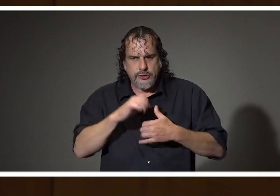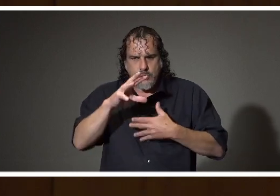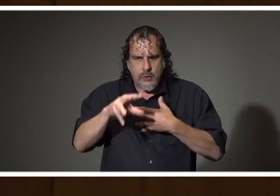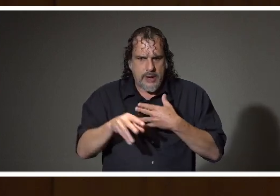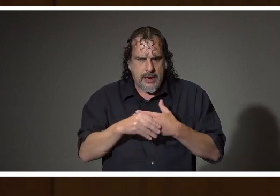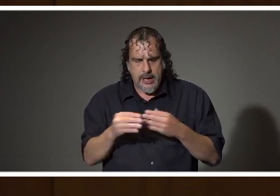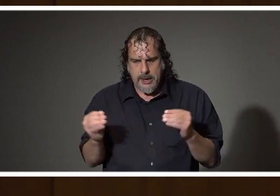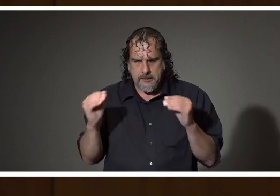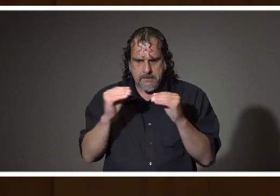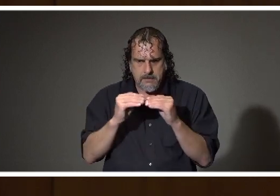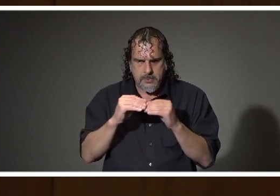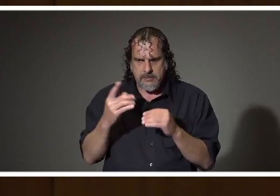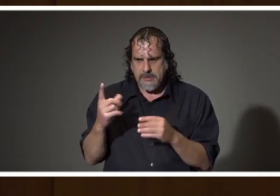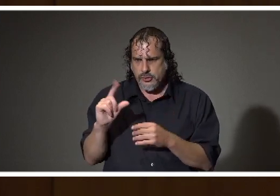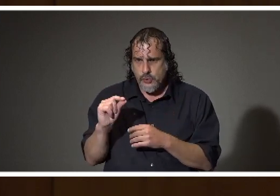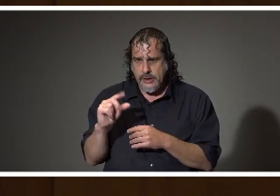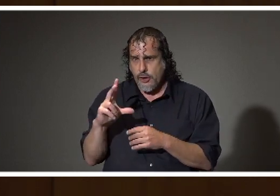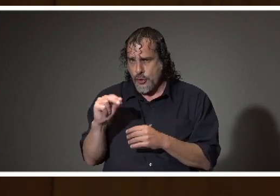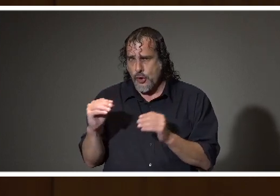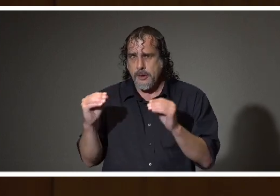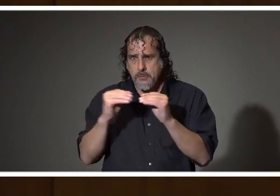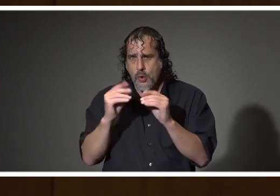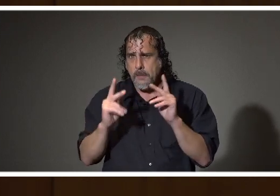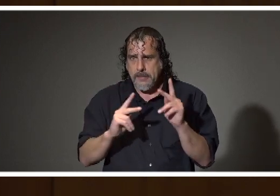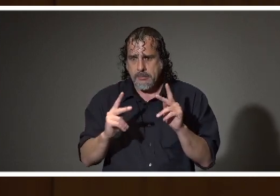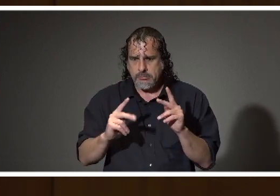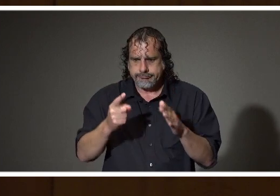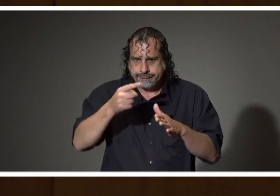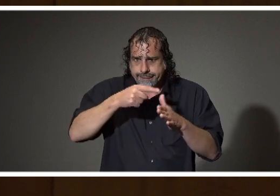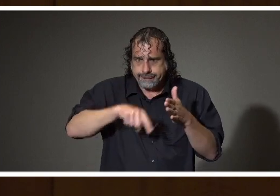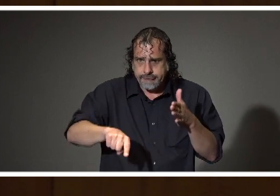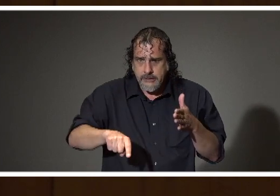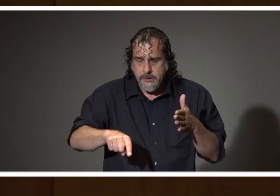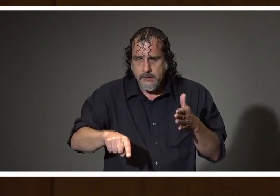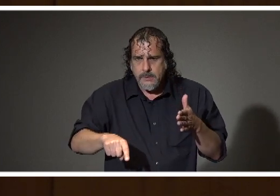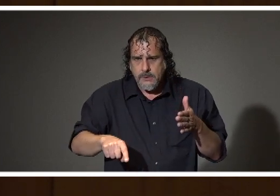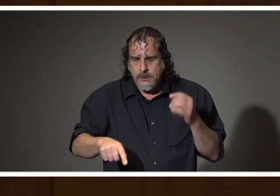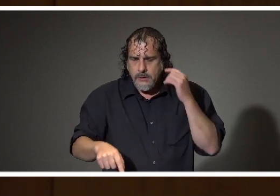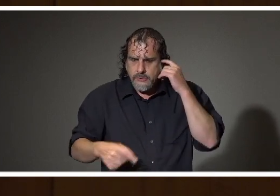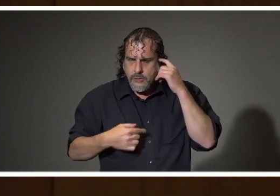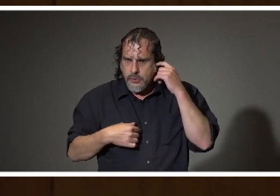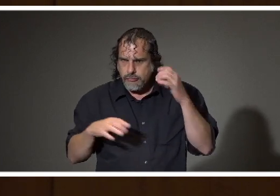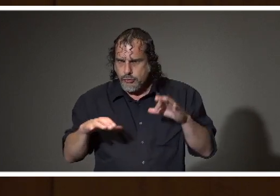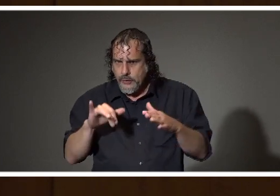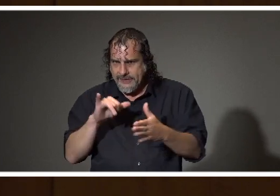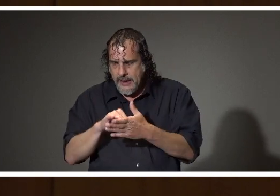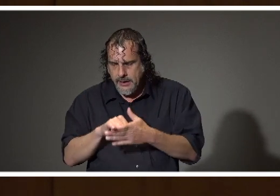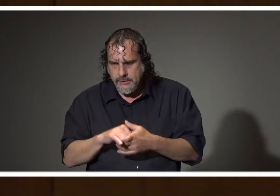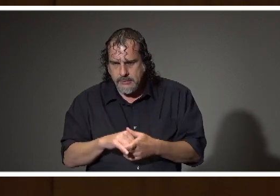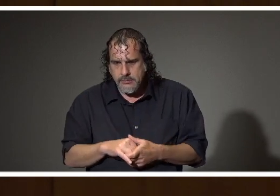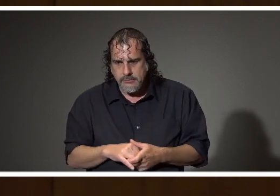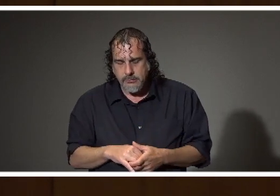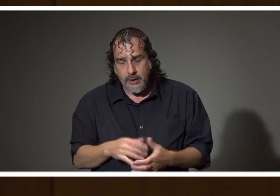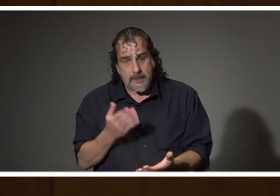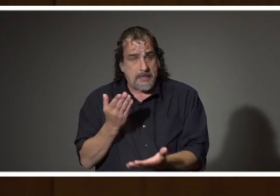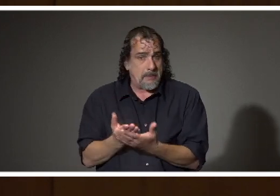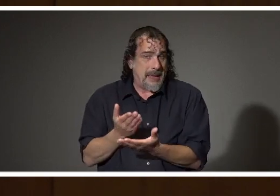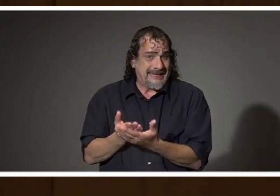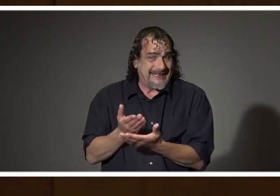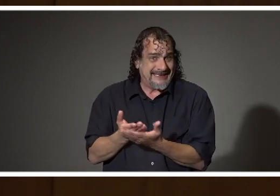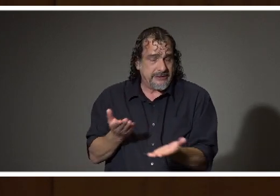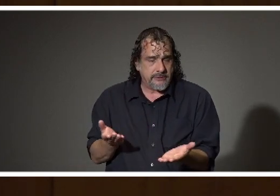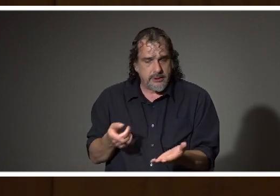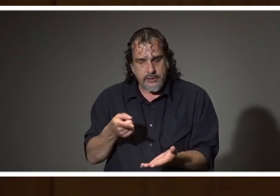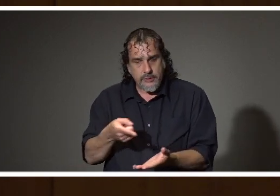another 20 to 30 over the next week, and so we're working to do that. As far as funding,